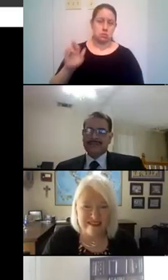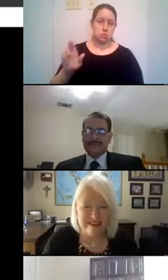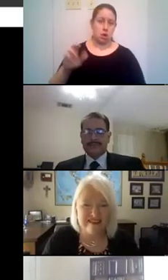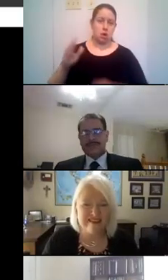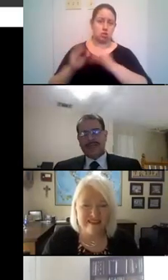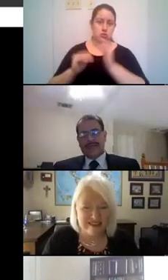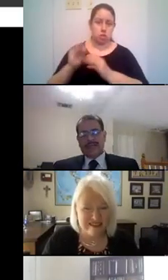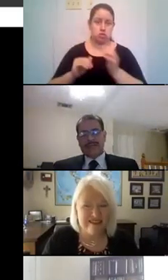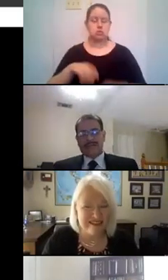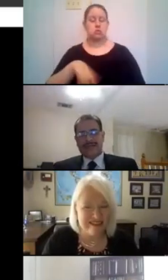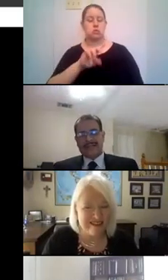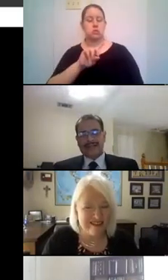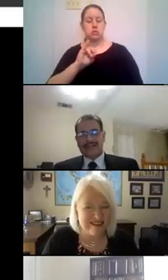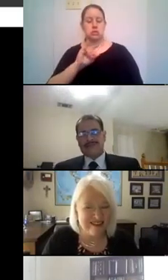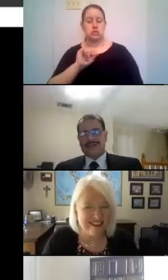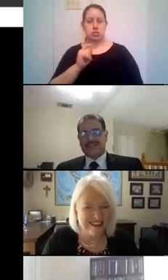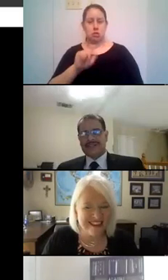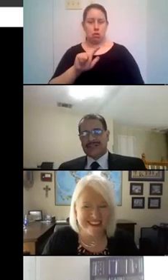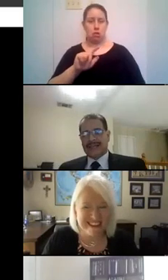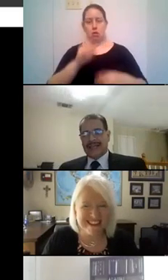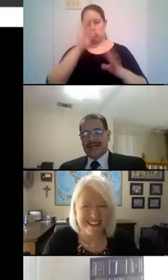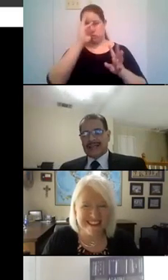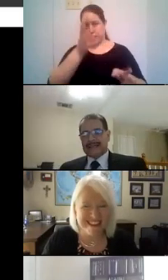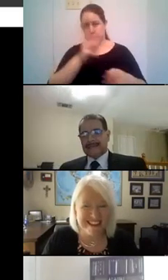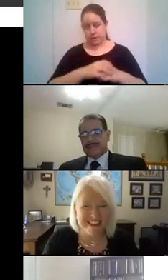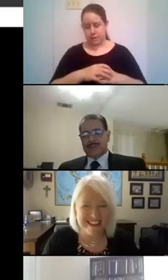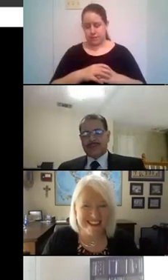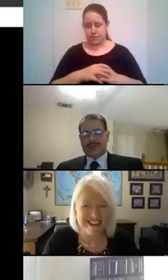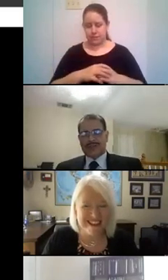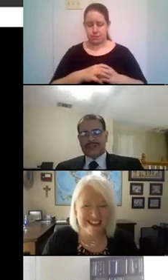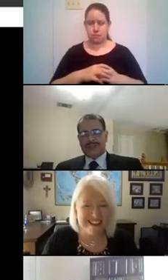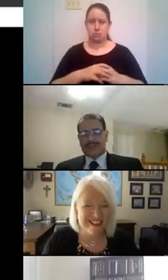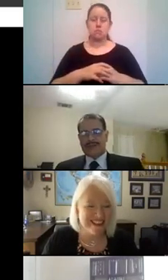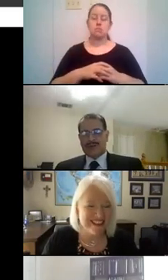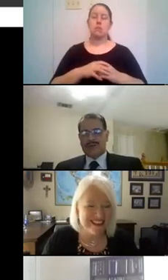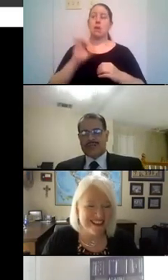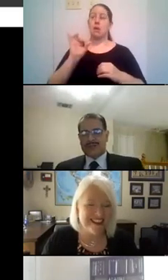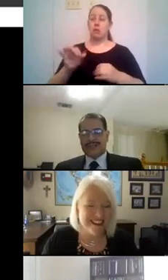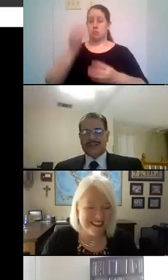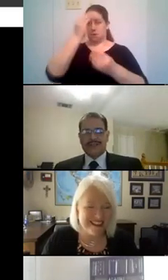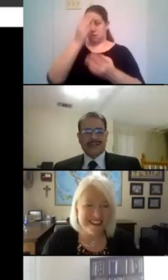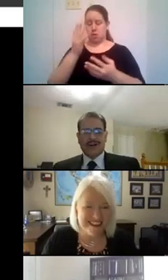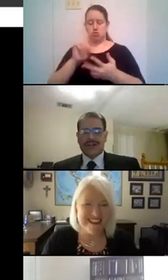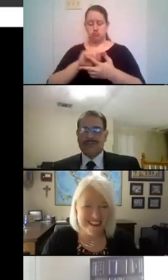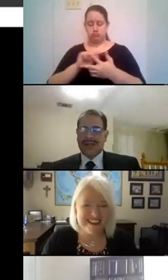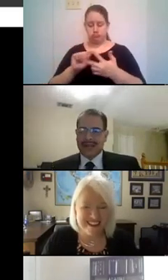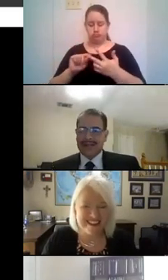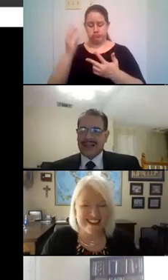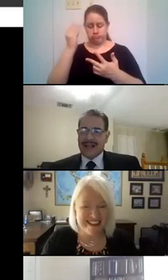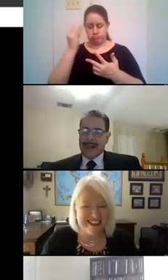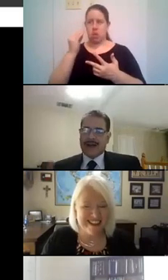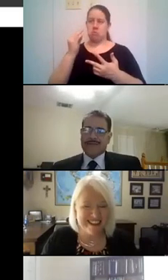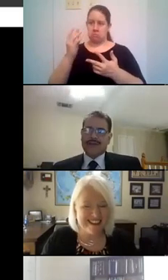Creative. That information put us all together. We agreed on a